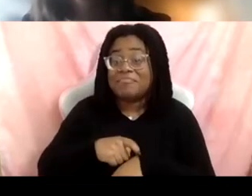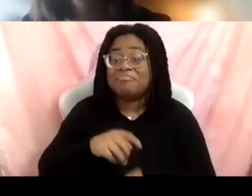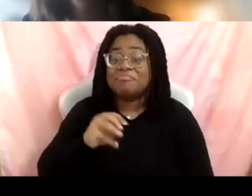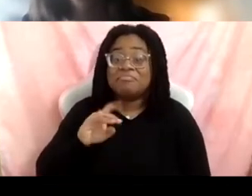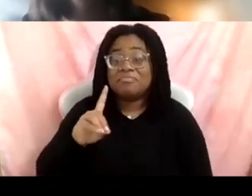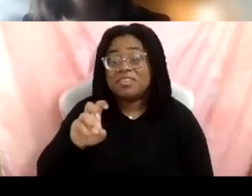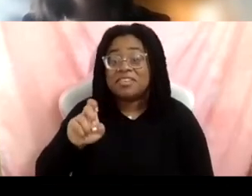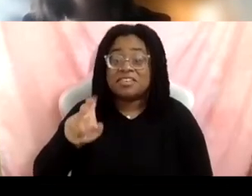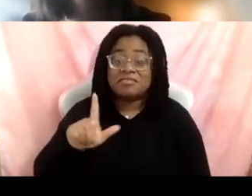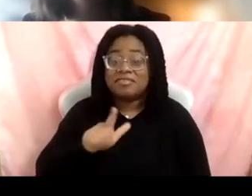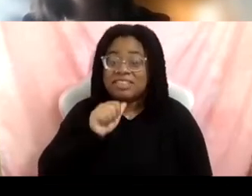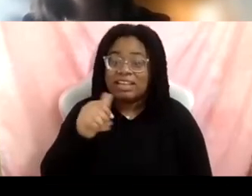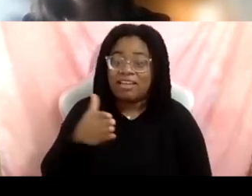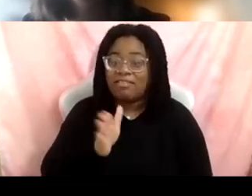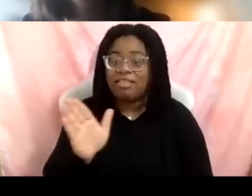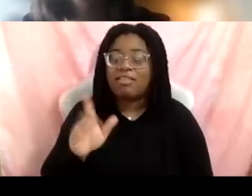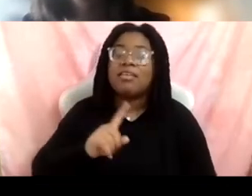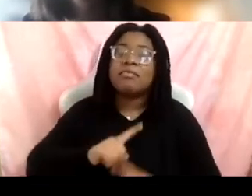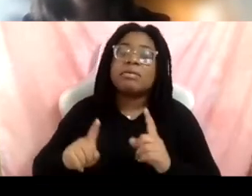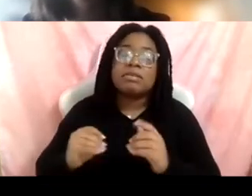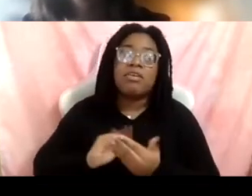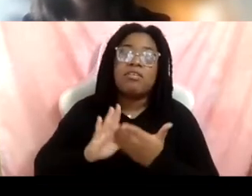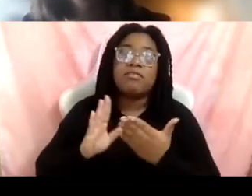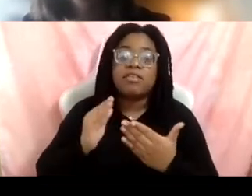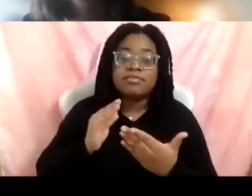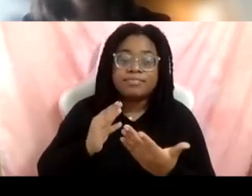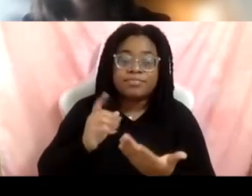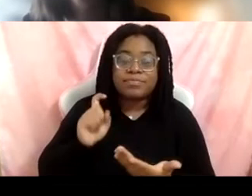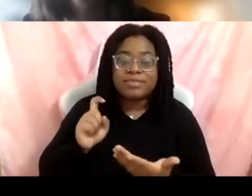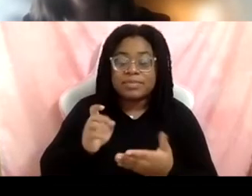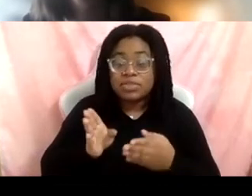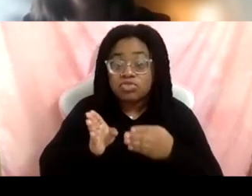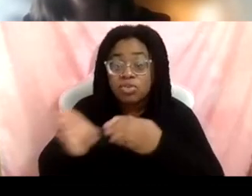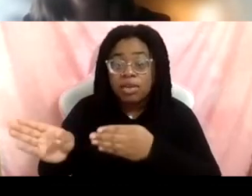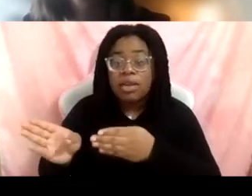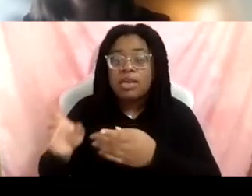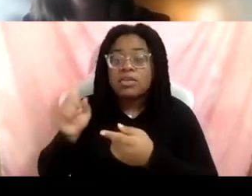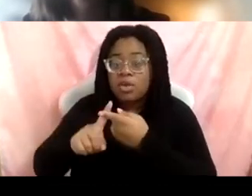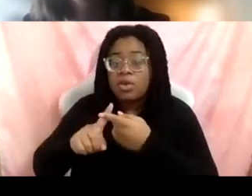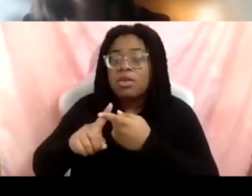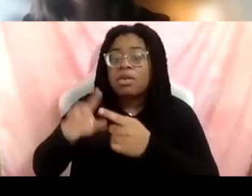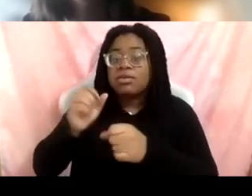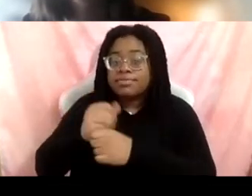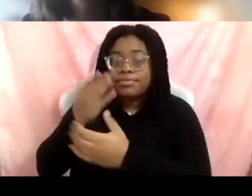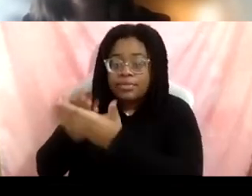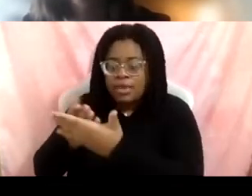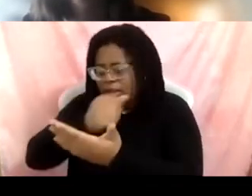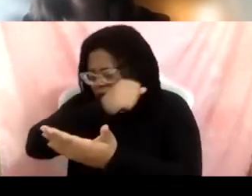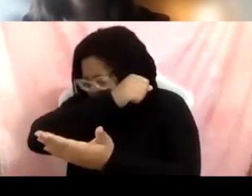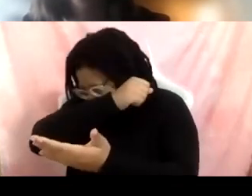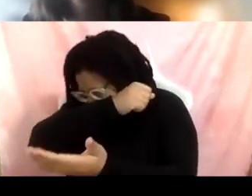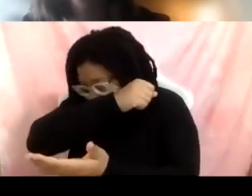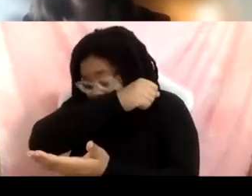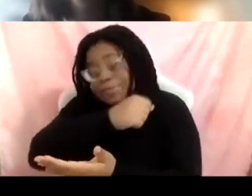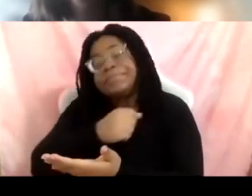have a lot of curb cutouts, I was often faced with having to go into the street to get there.